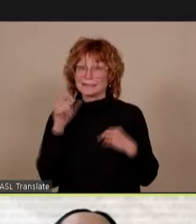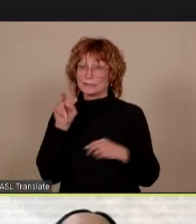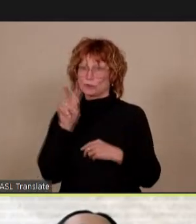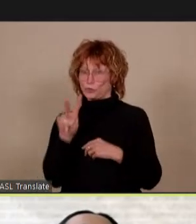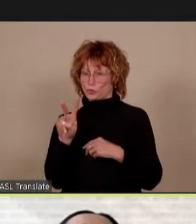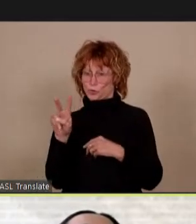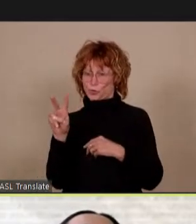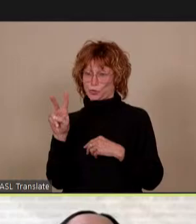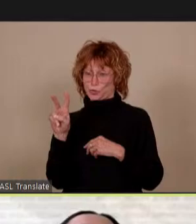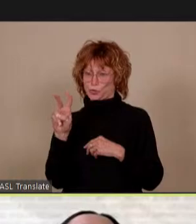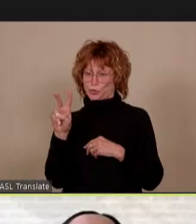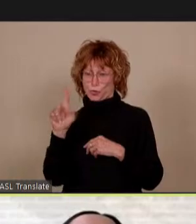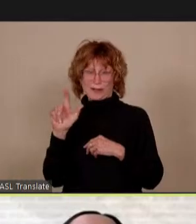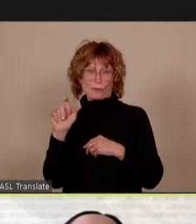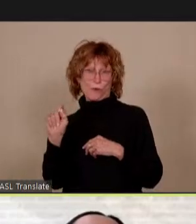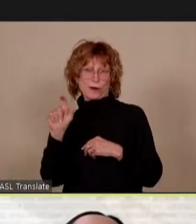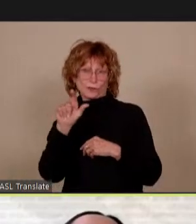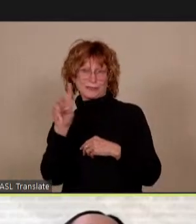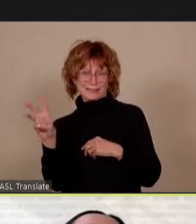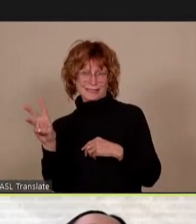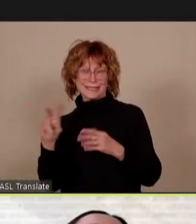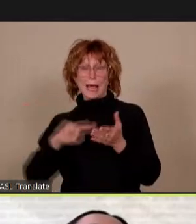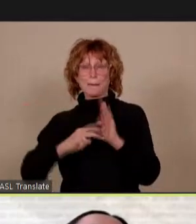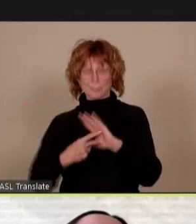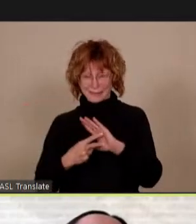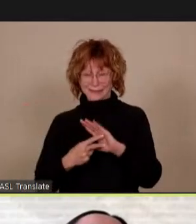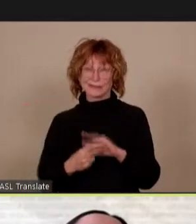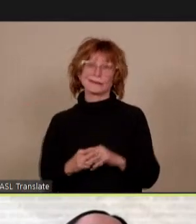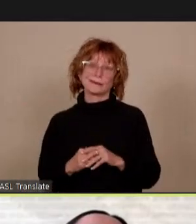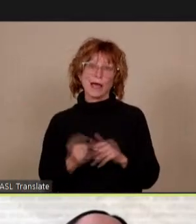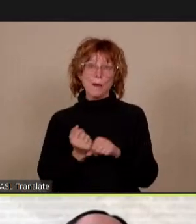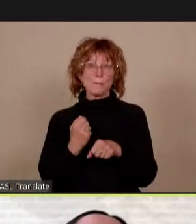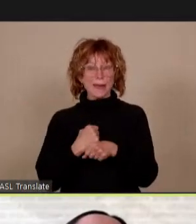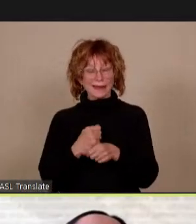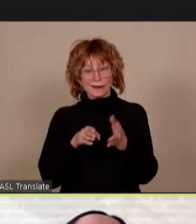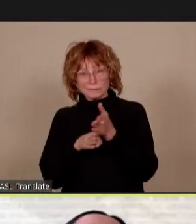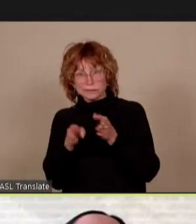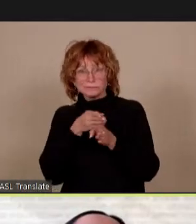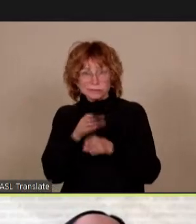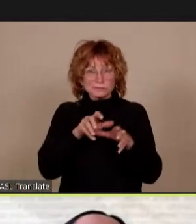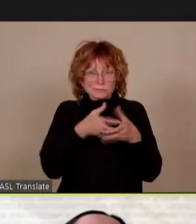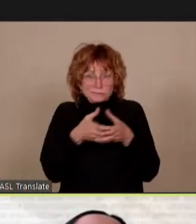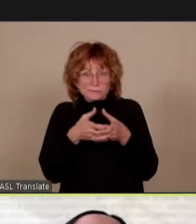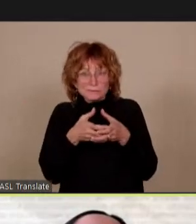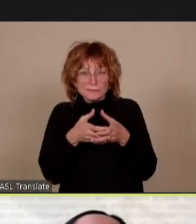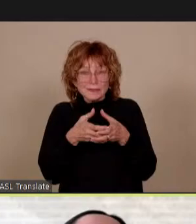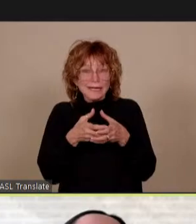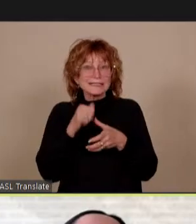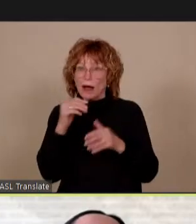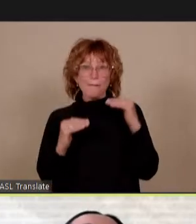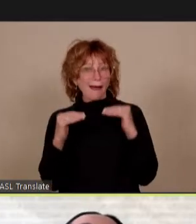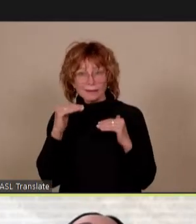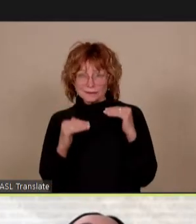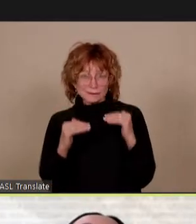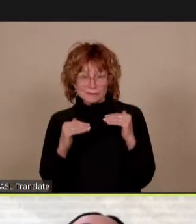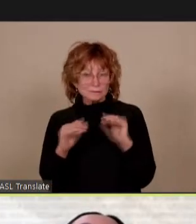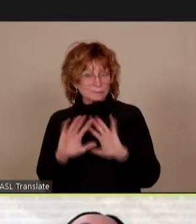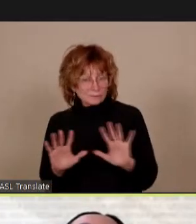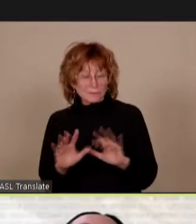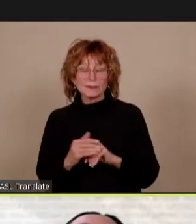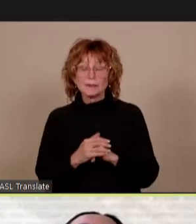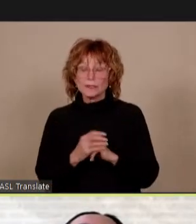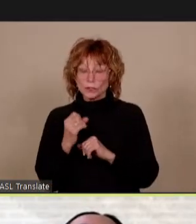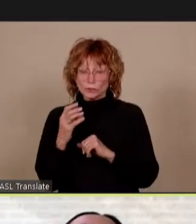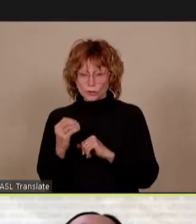23.26%. Creating a majority minority district may not be possible due to the demographic makeup of the community. There